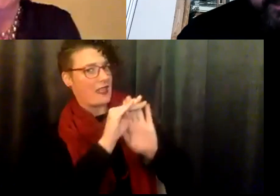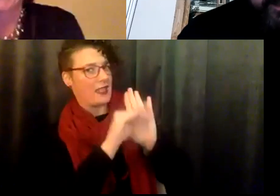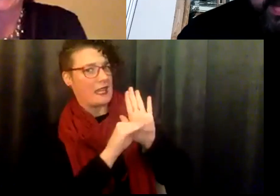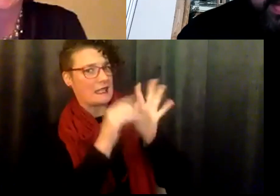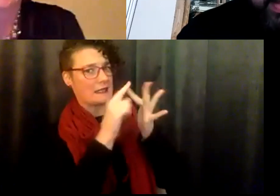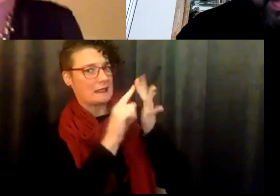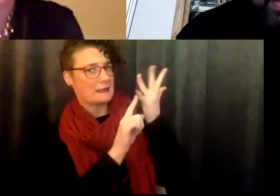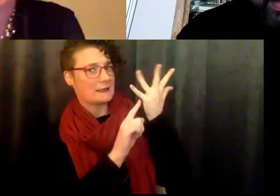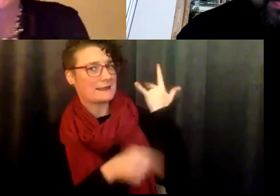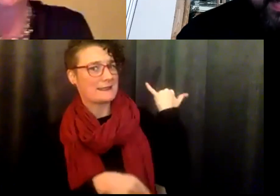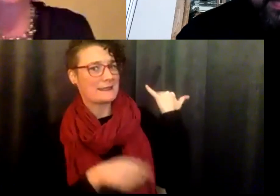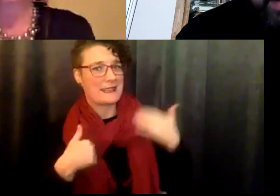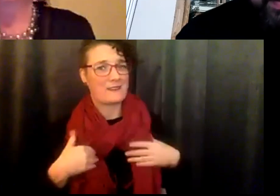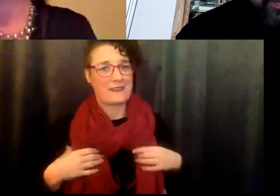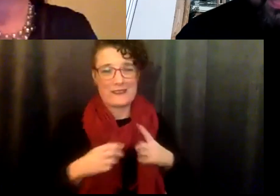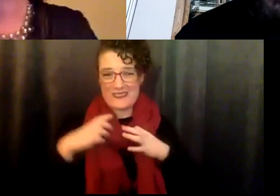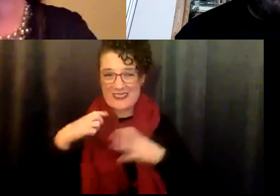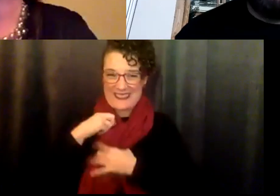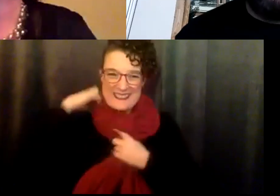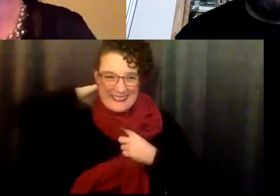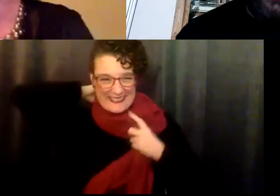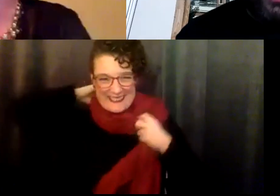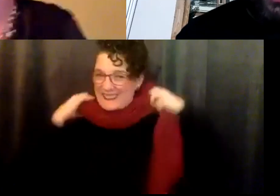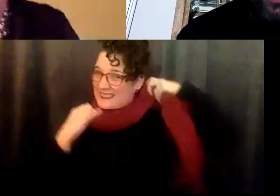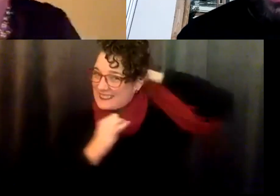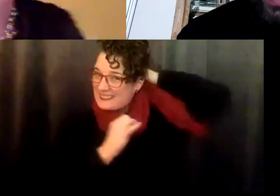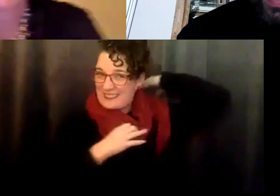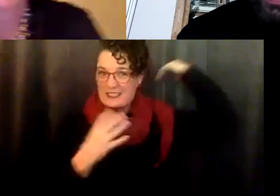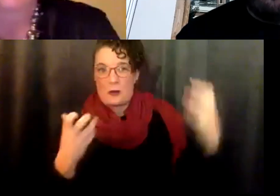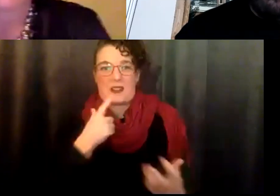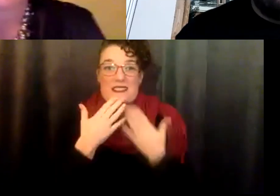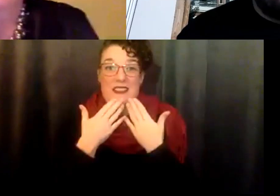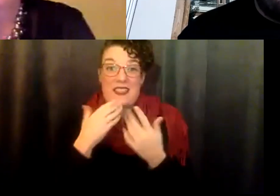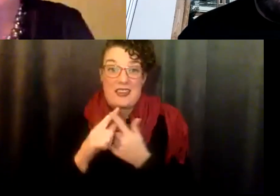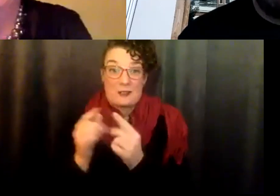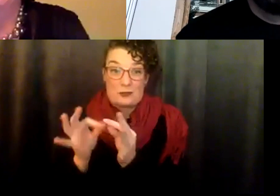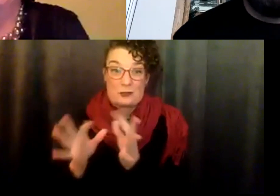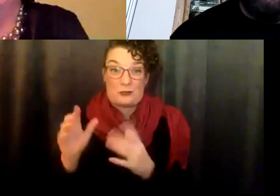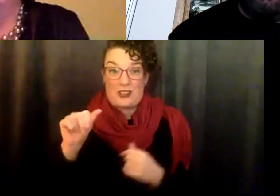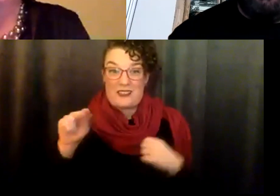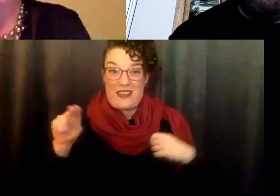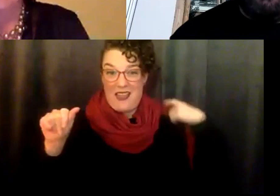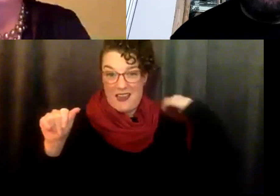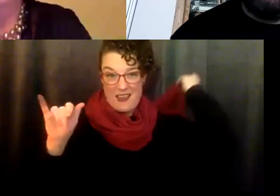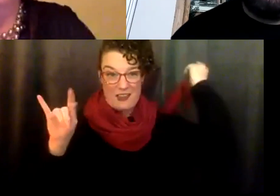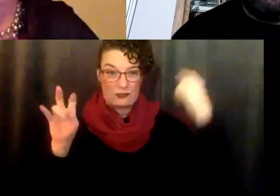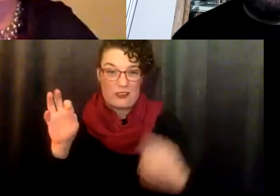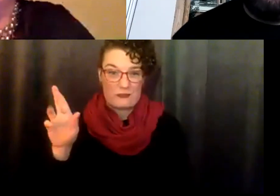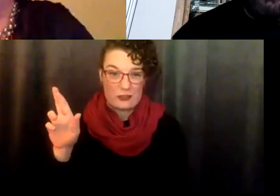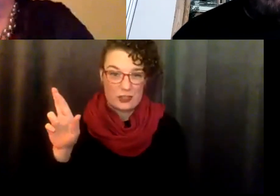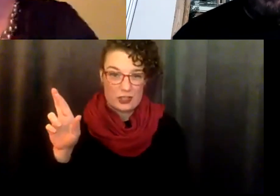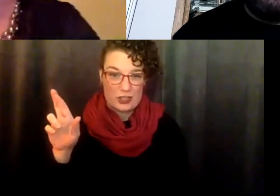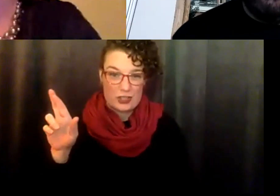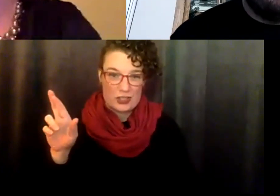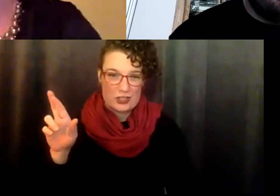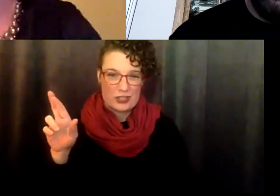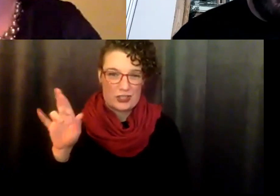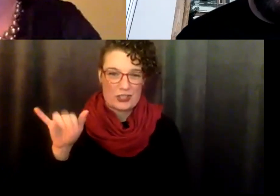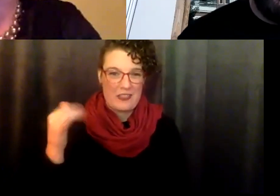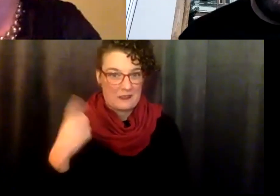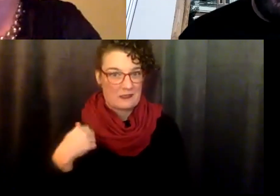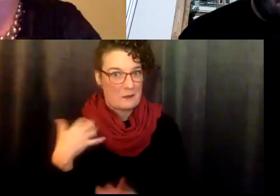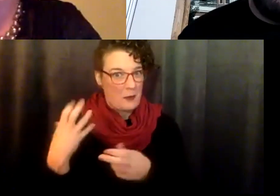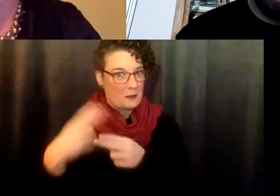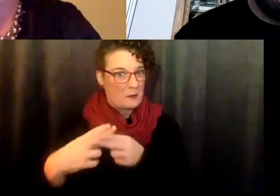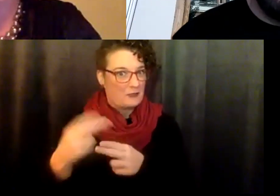You know, I definitely want to thank our interpreters, Anne and Jennifer. That is something I wanted to mention